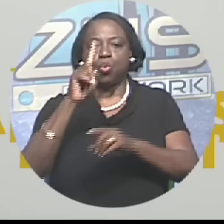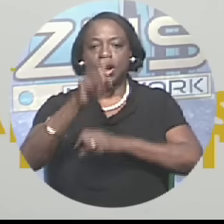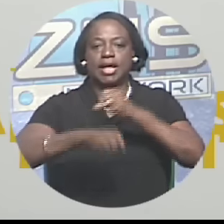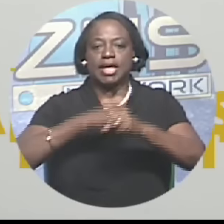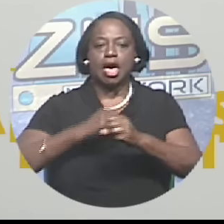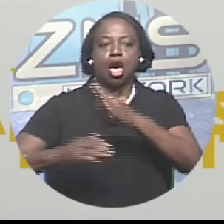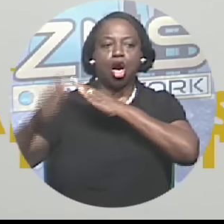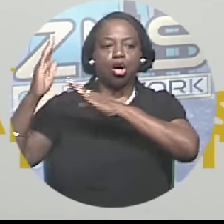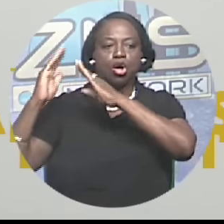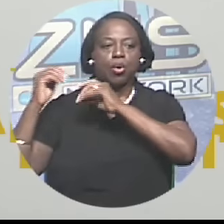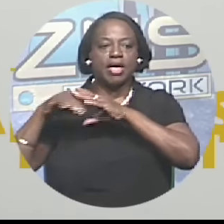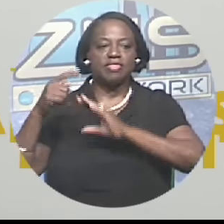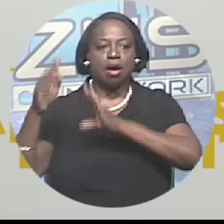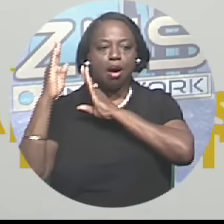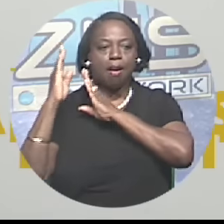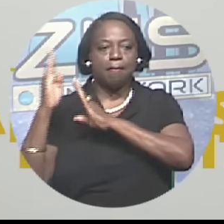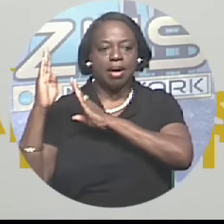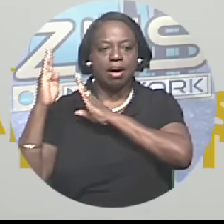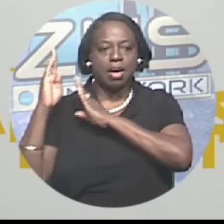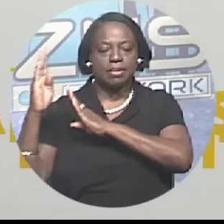Bahamas, I was